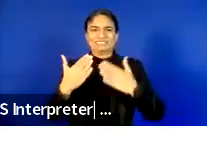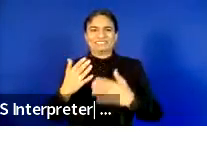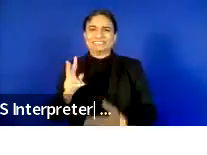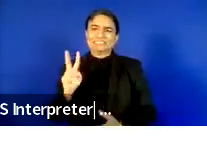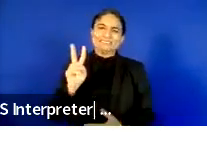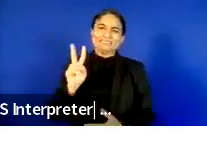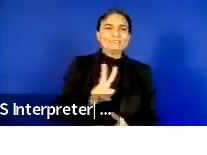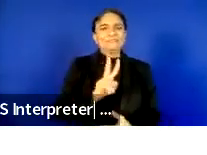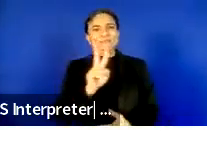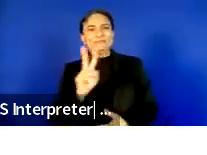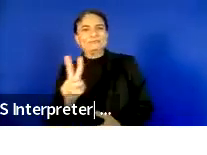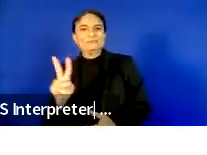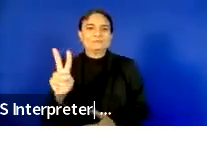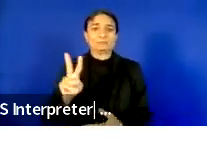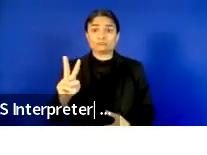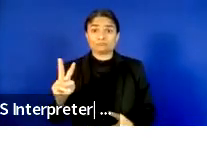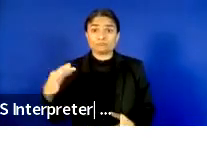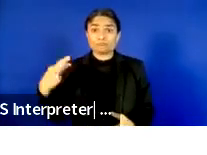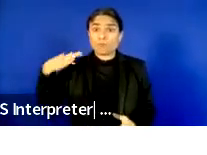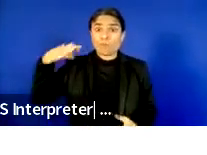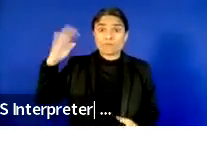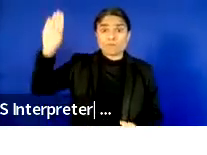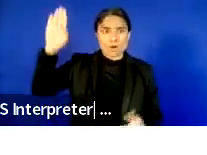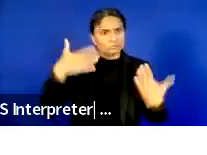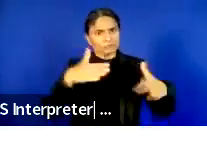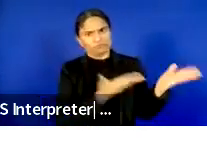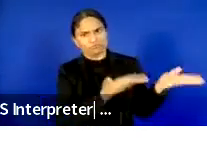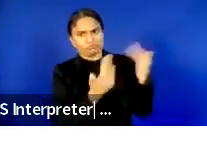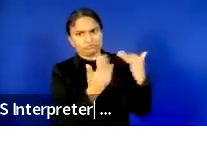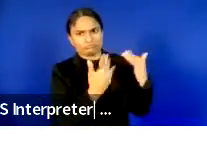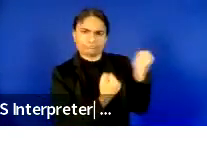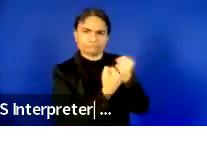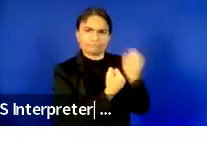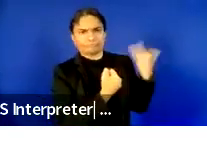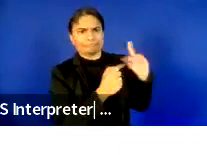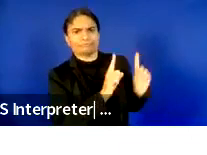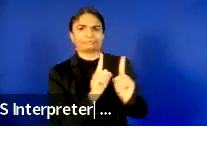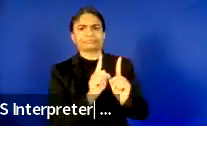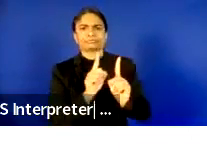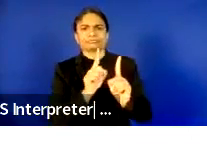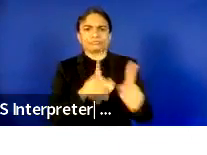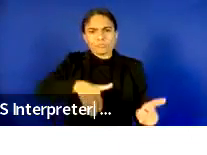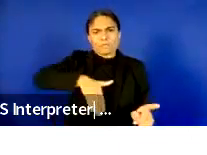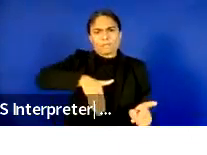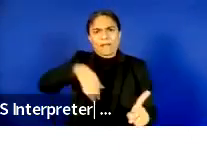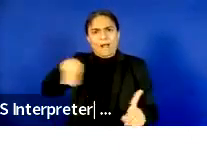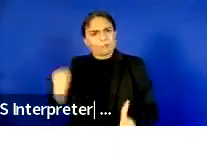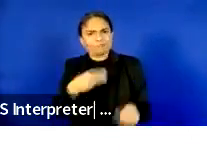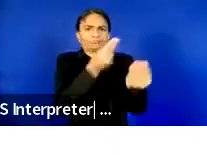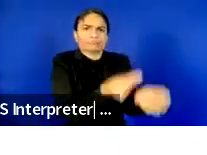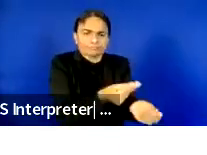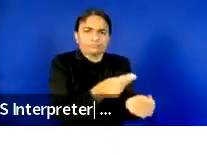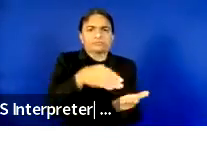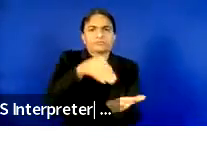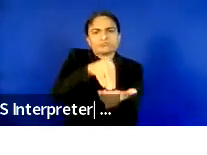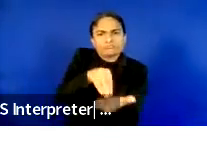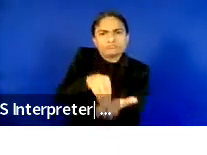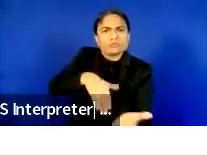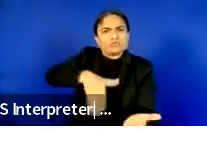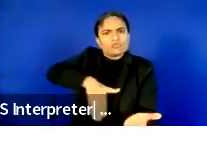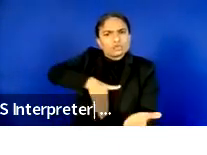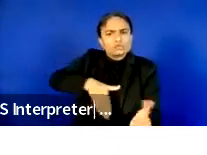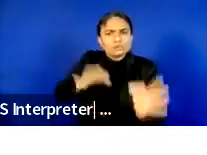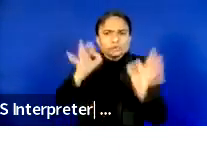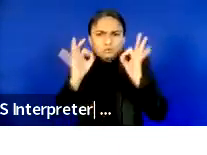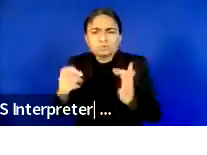getting your badges, and even the registration itself. And like for the visa application, there were also guidance both